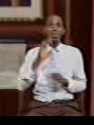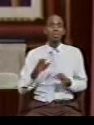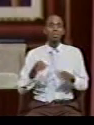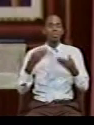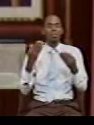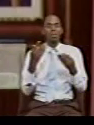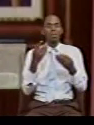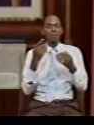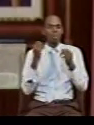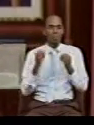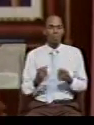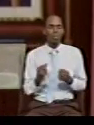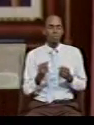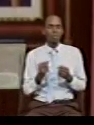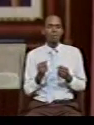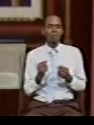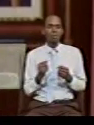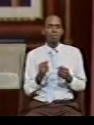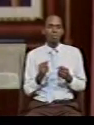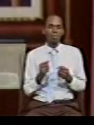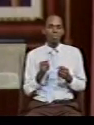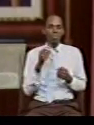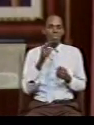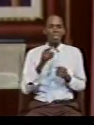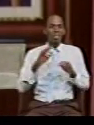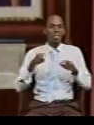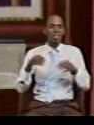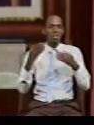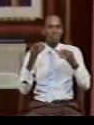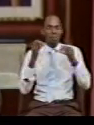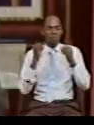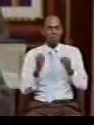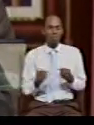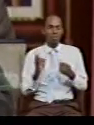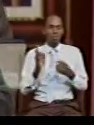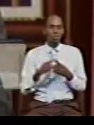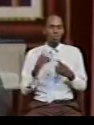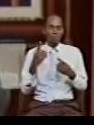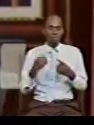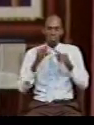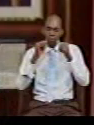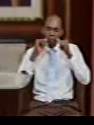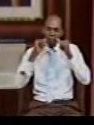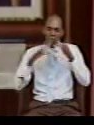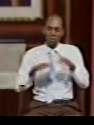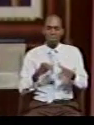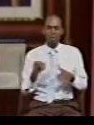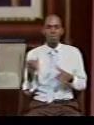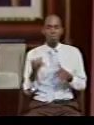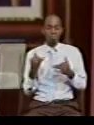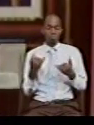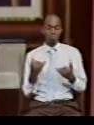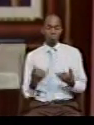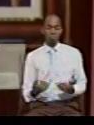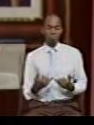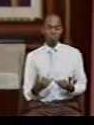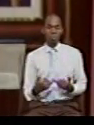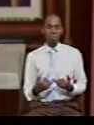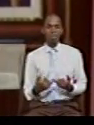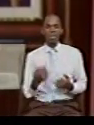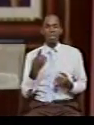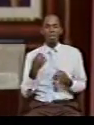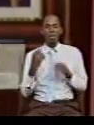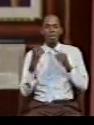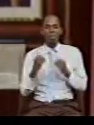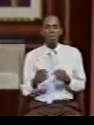the faint. He giveth power to the faint. Tonight, the power you